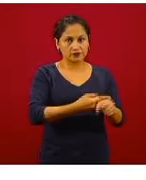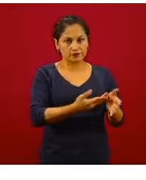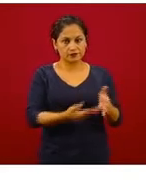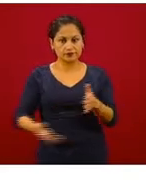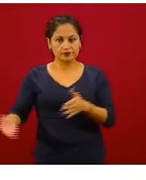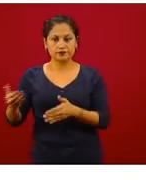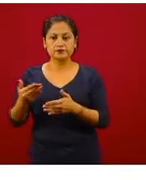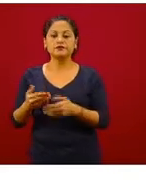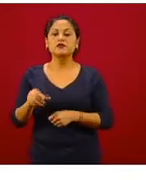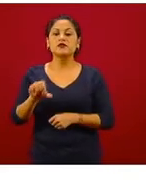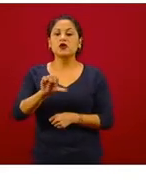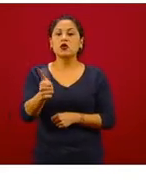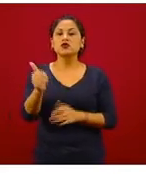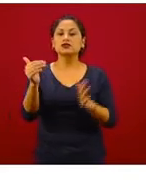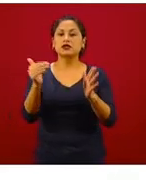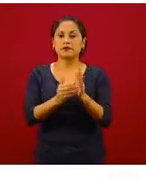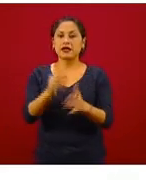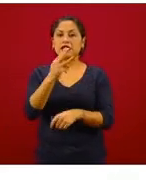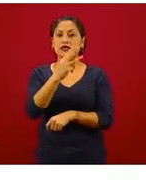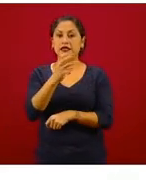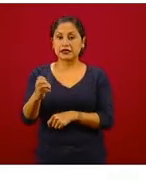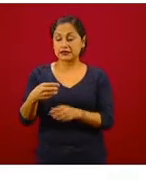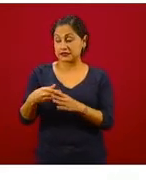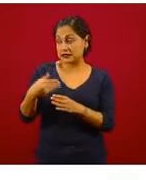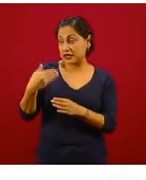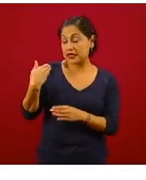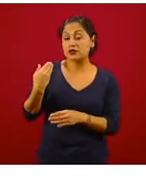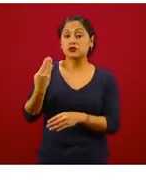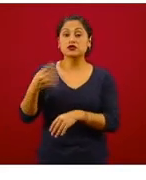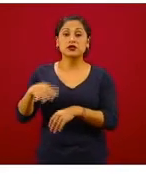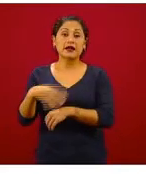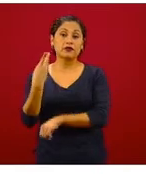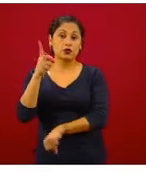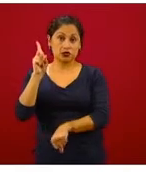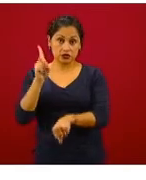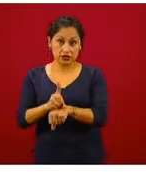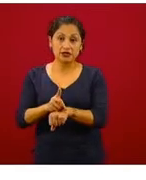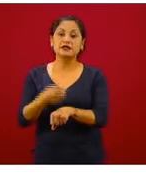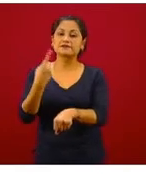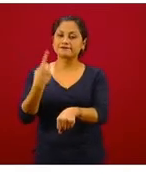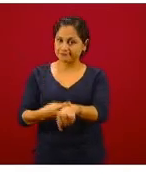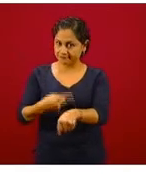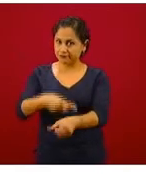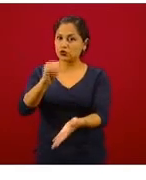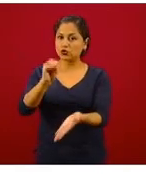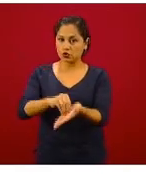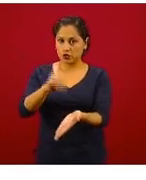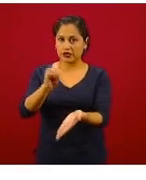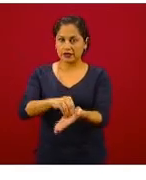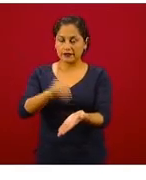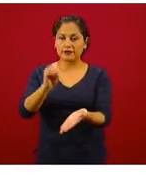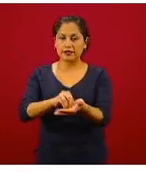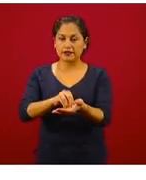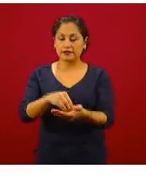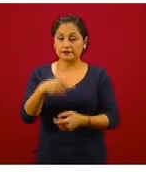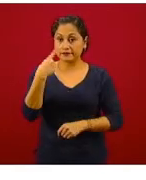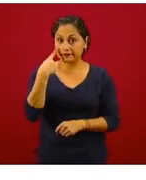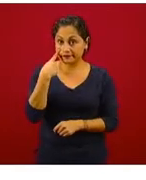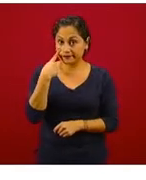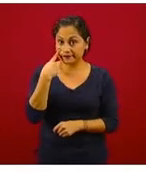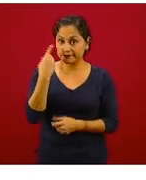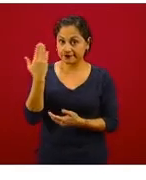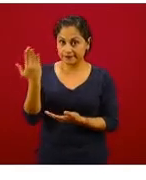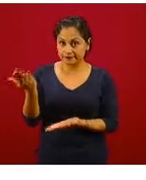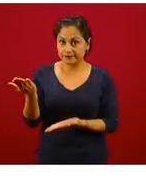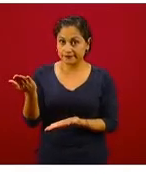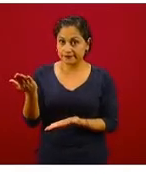when the first case was detected. We have 11,300 confirmed active cases. These are cases